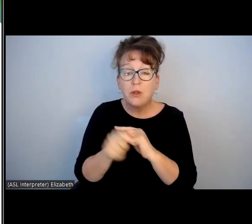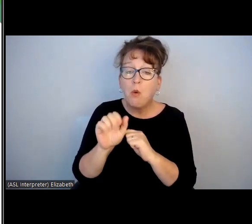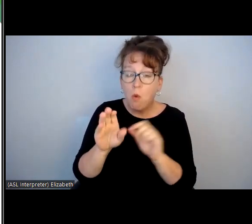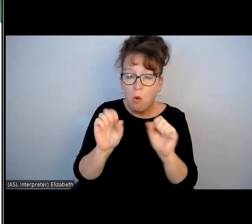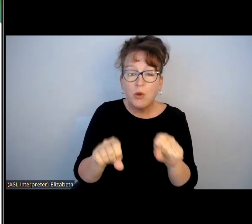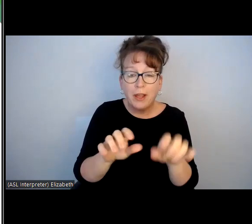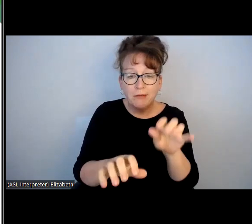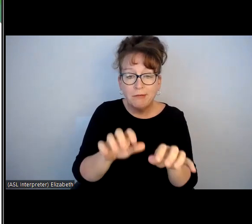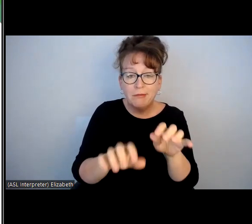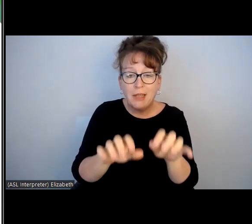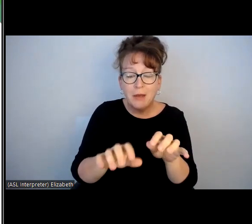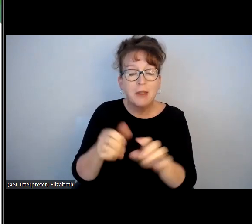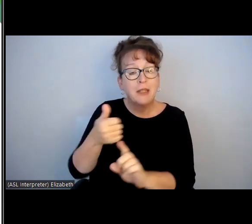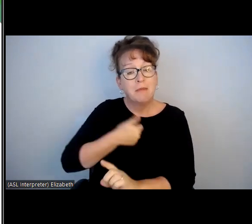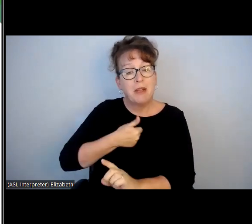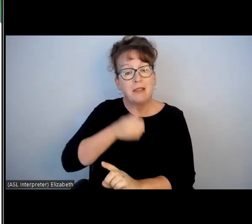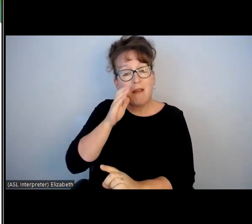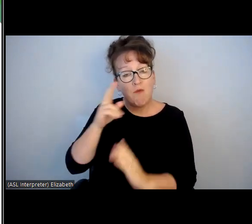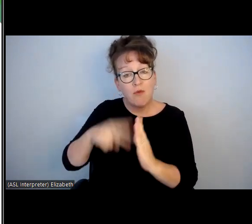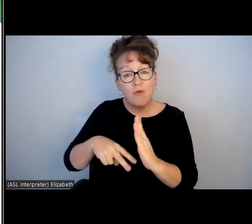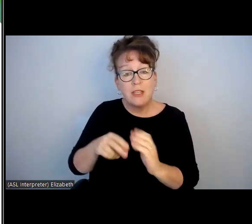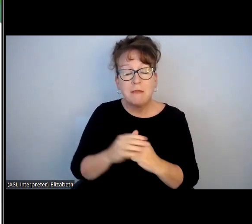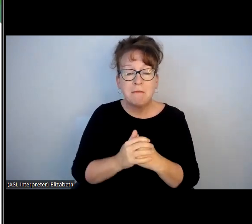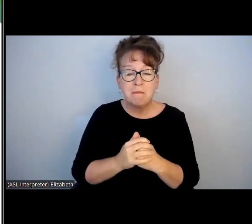Q&A box and I can read it out loud.